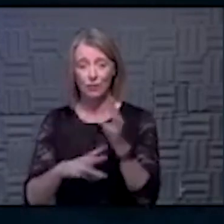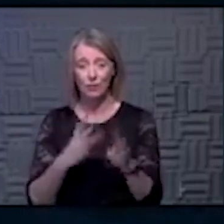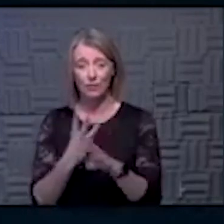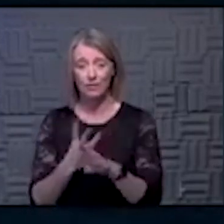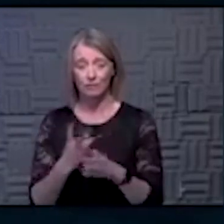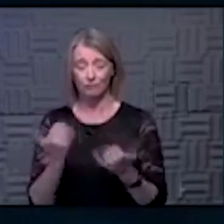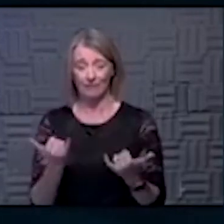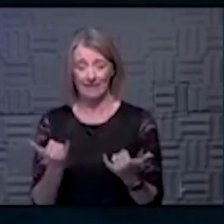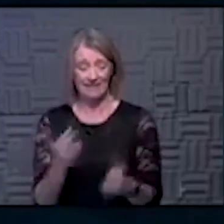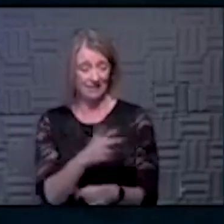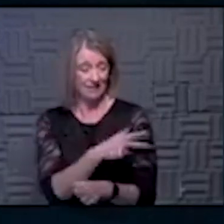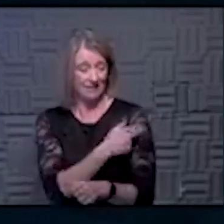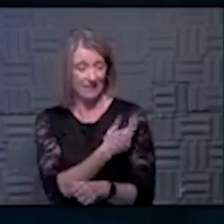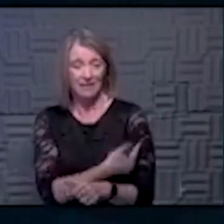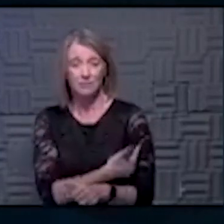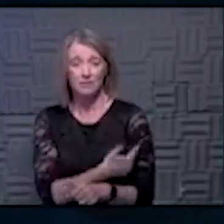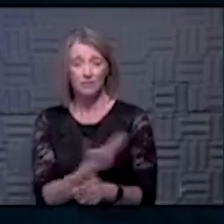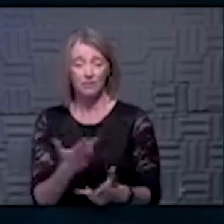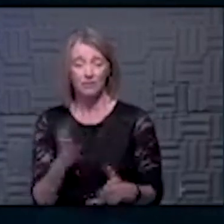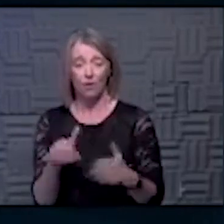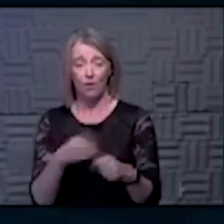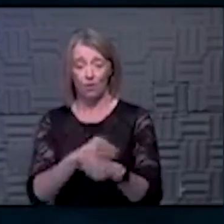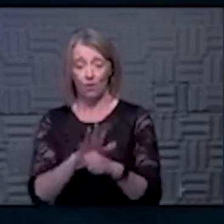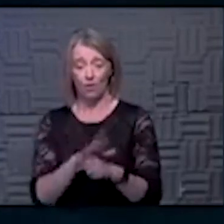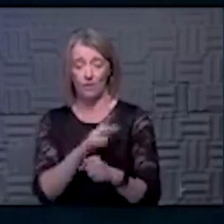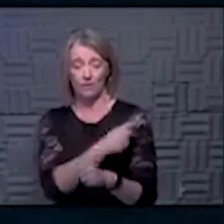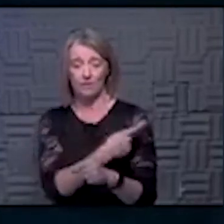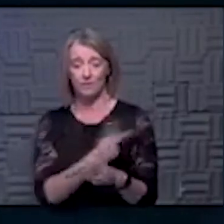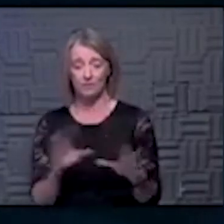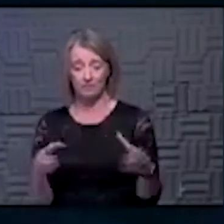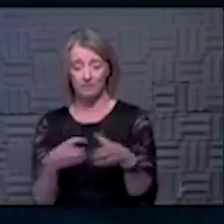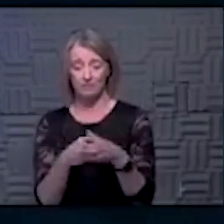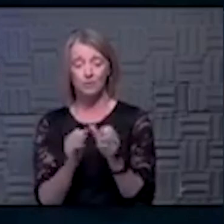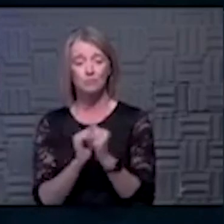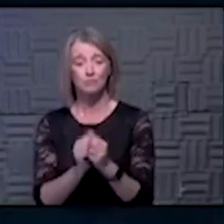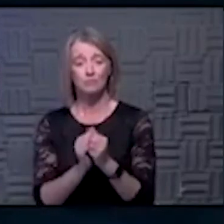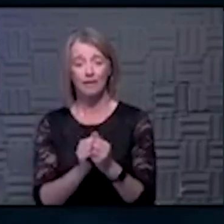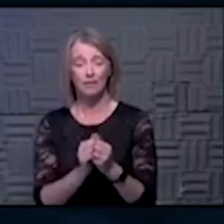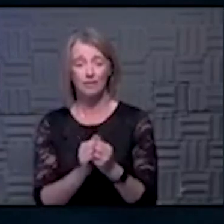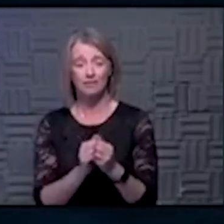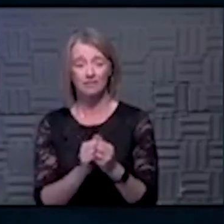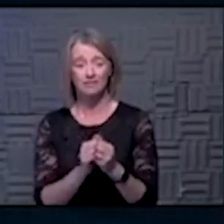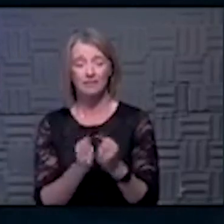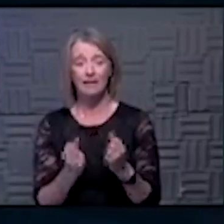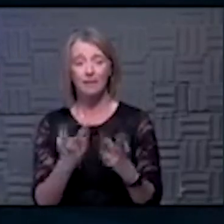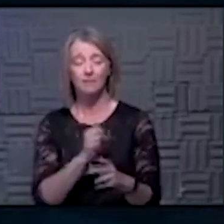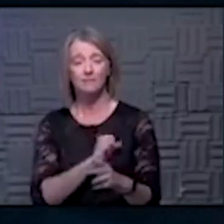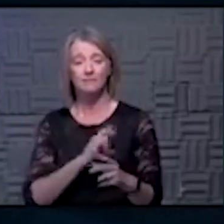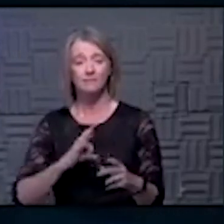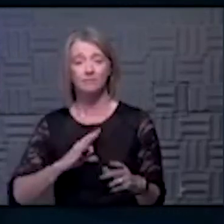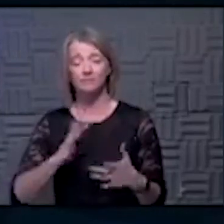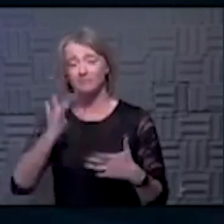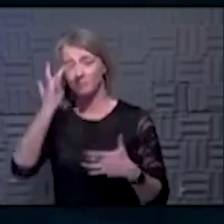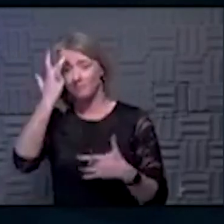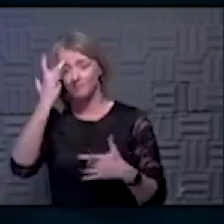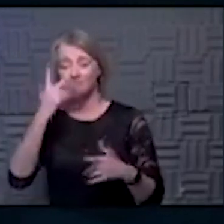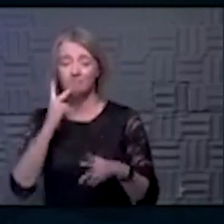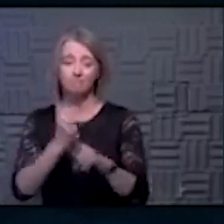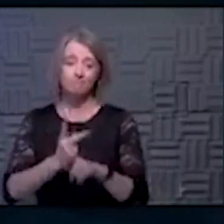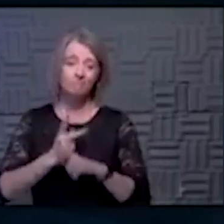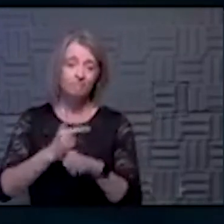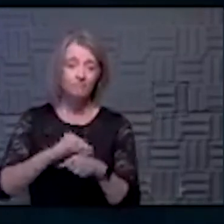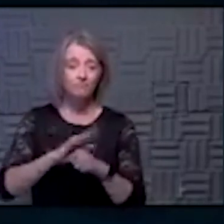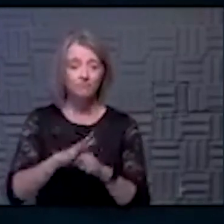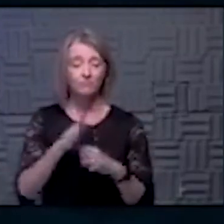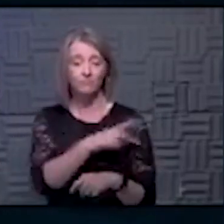right here in the hospital. It's right here where all our COVID patients are, because we group all those patients together. How many of our staff have gotten sick because they took care of a COVID